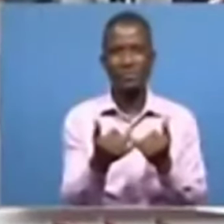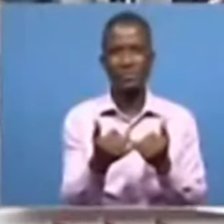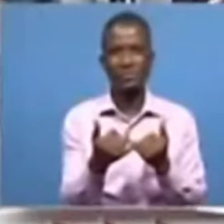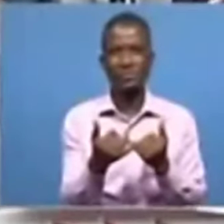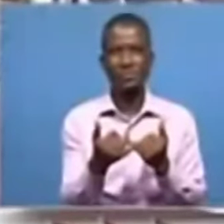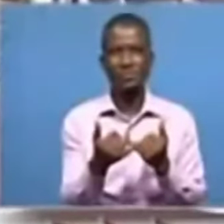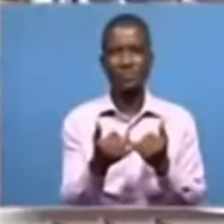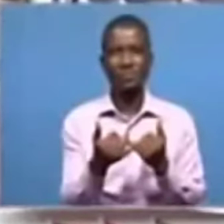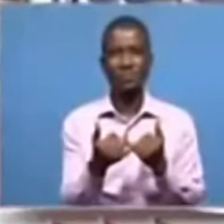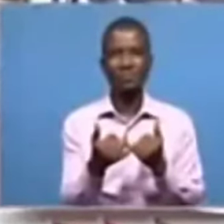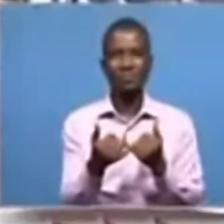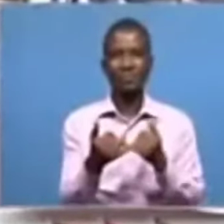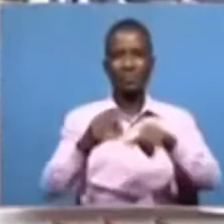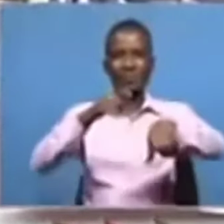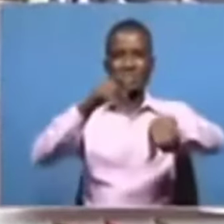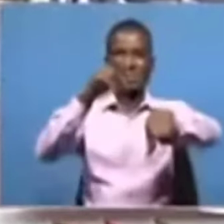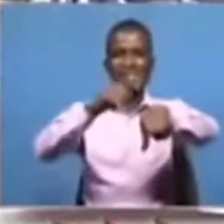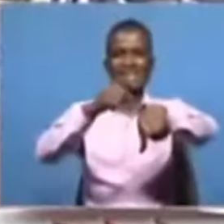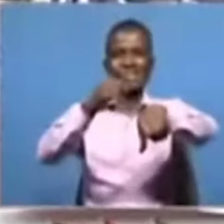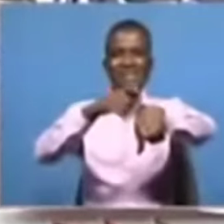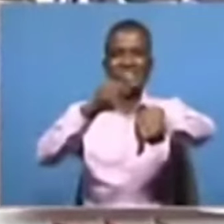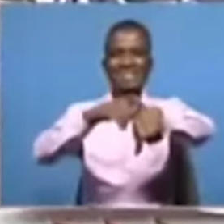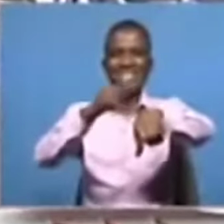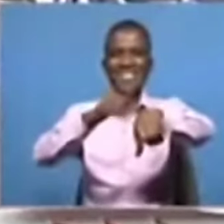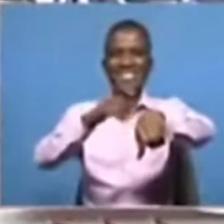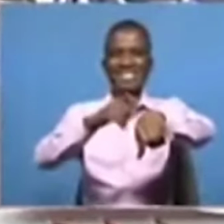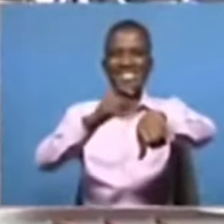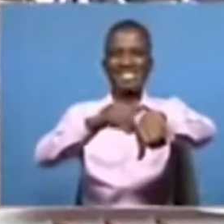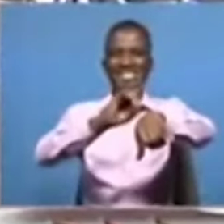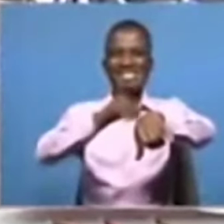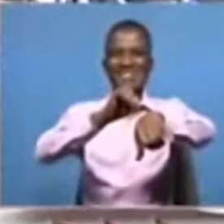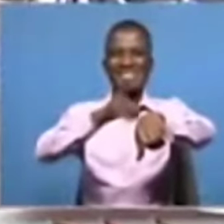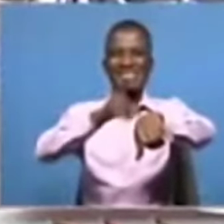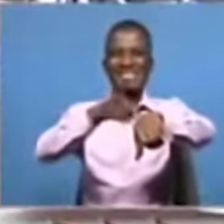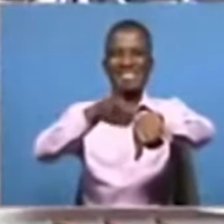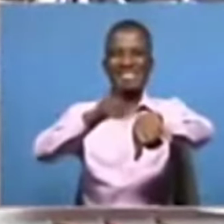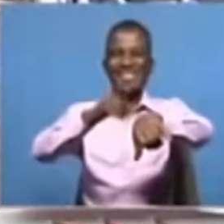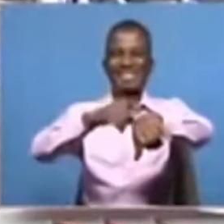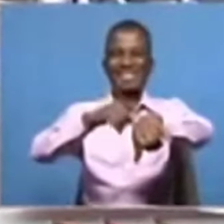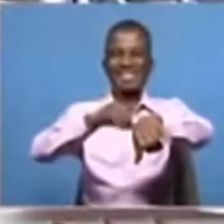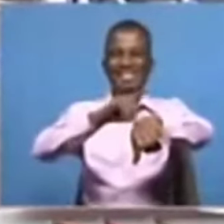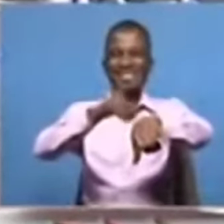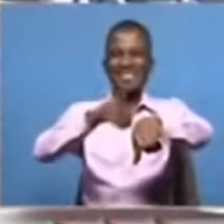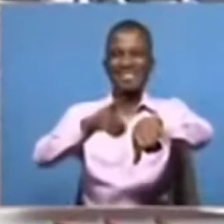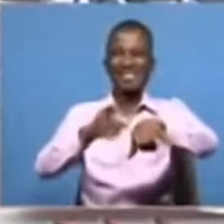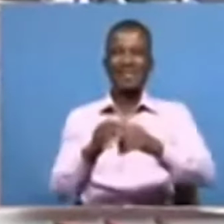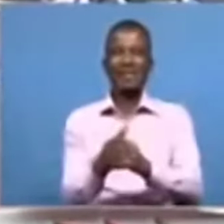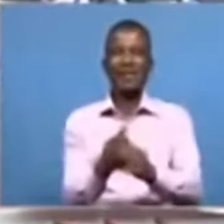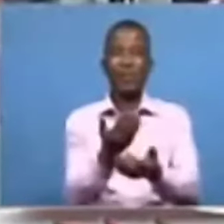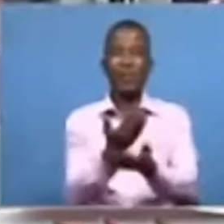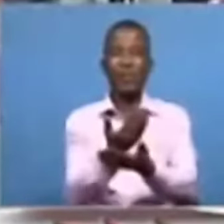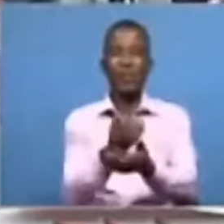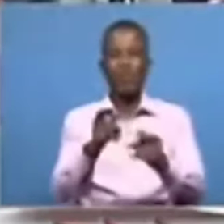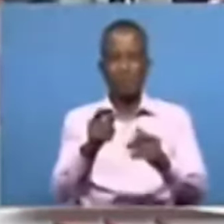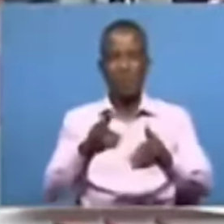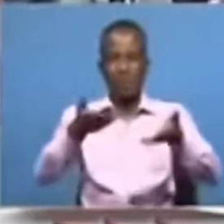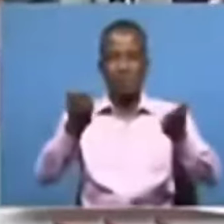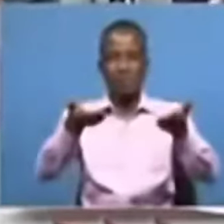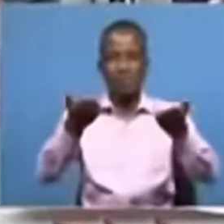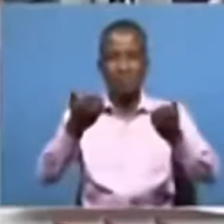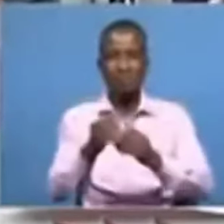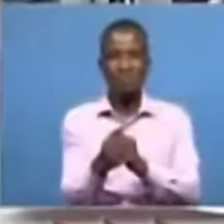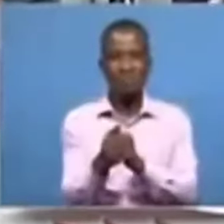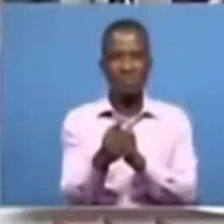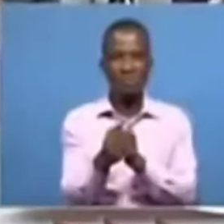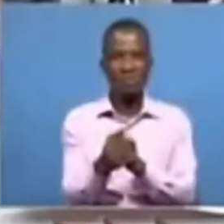Your time is up. May I just finish in a minute, because I'm in the middle of a sentence. Is that allowed? Okay. You may finish.